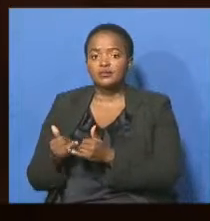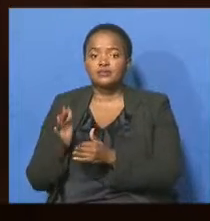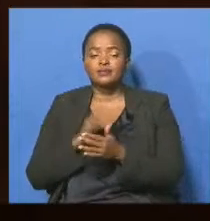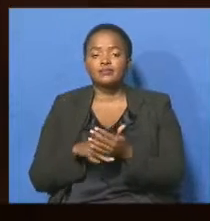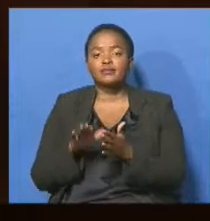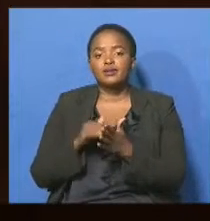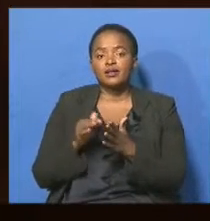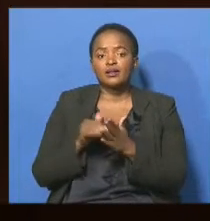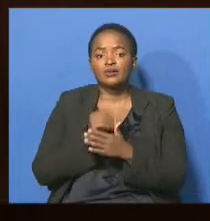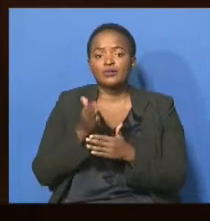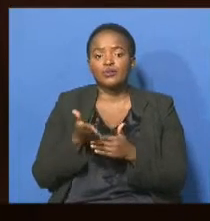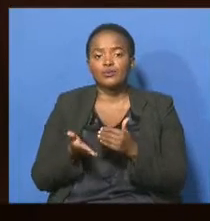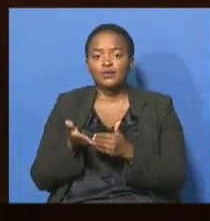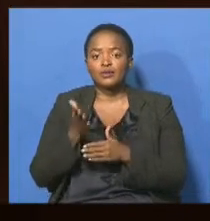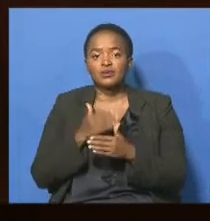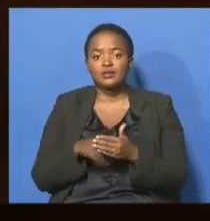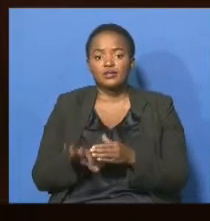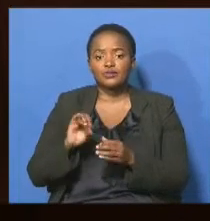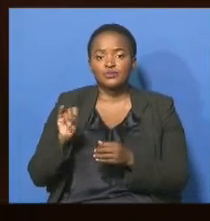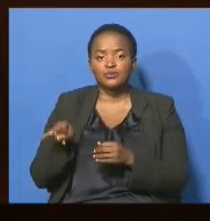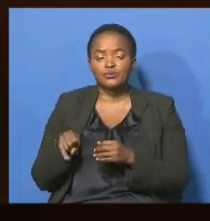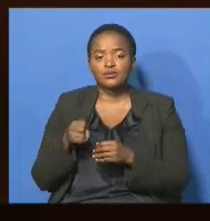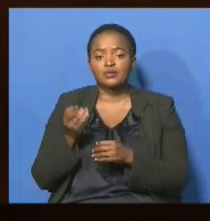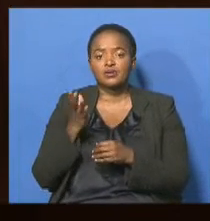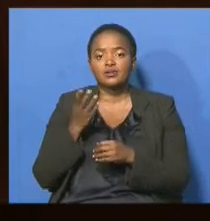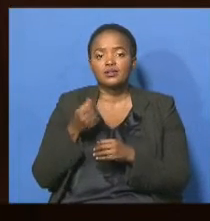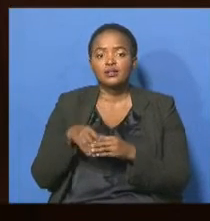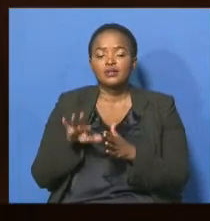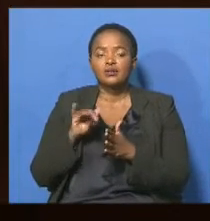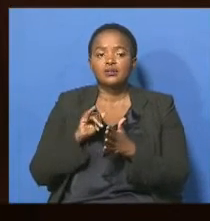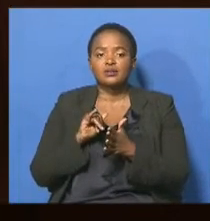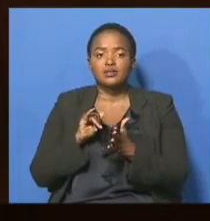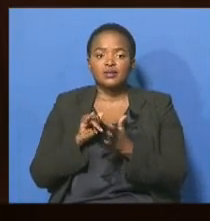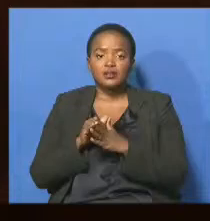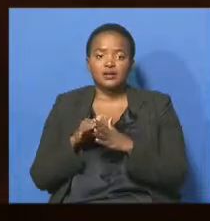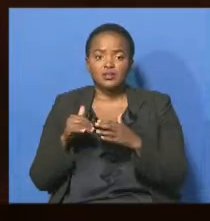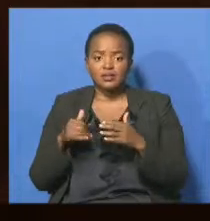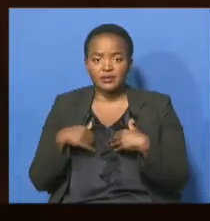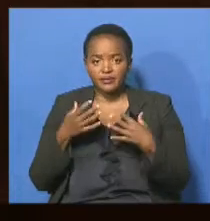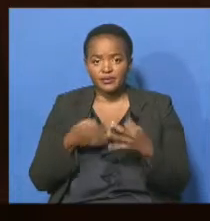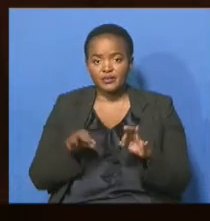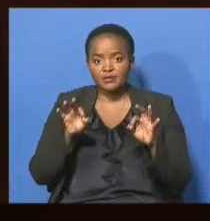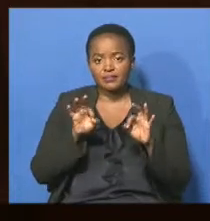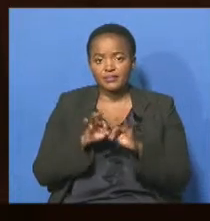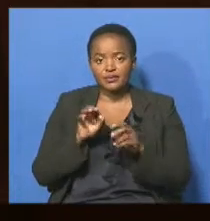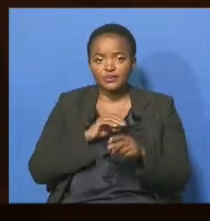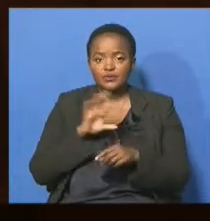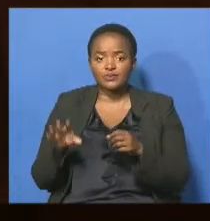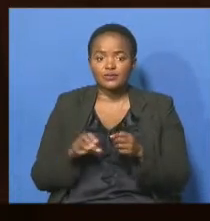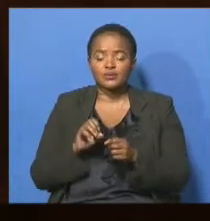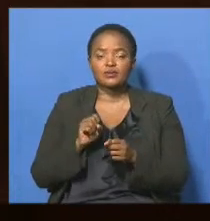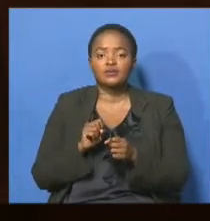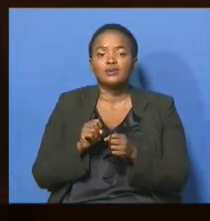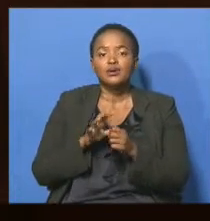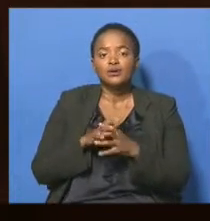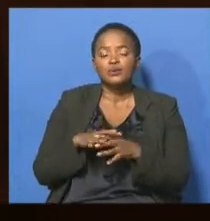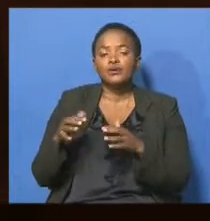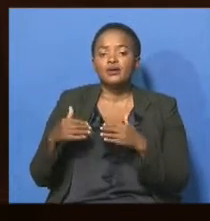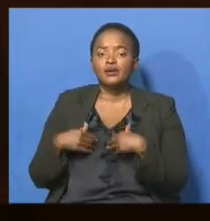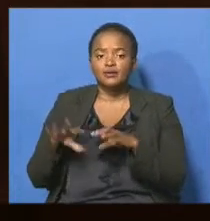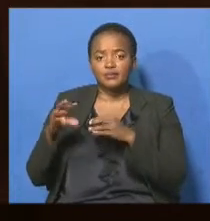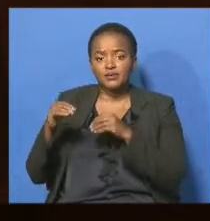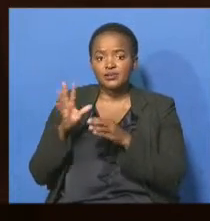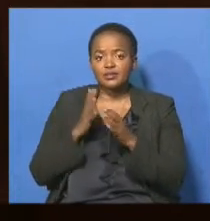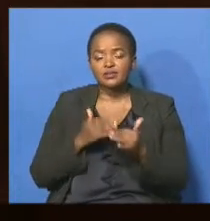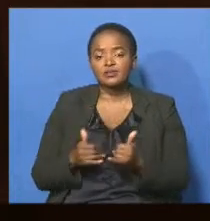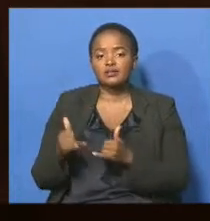these are in application. The junior call, which has actually been very key in catching them young, because like you heard